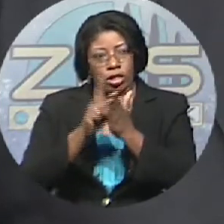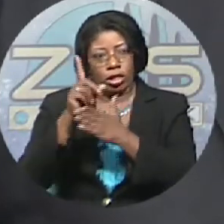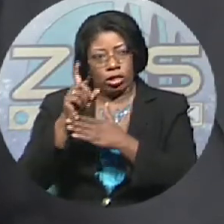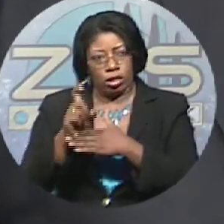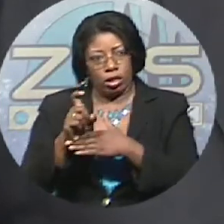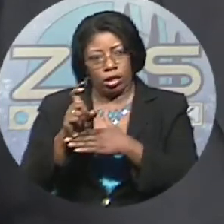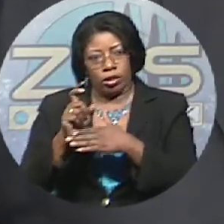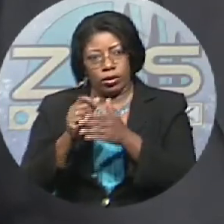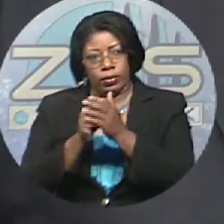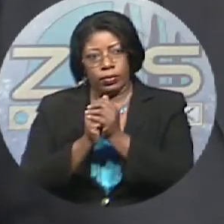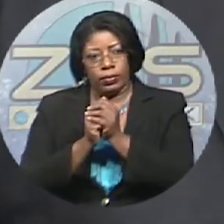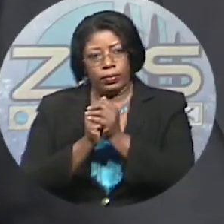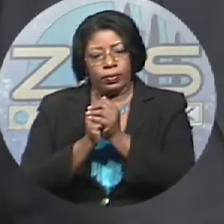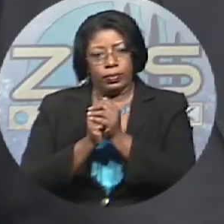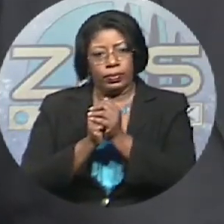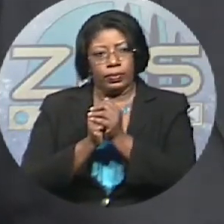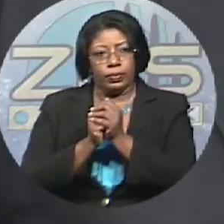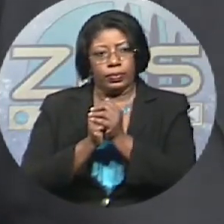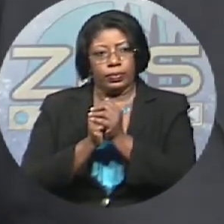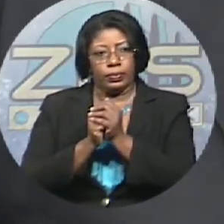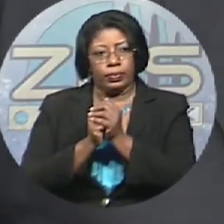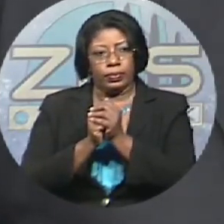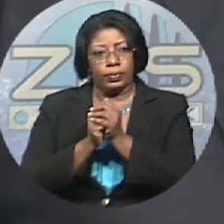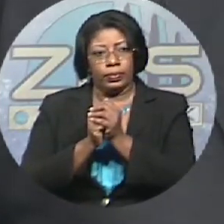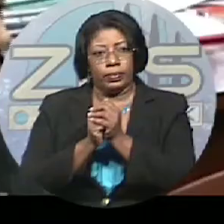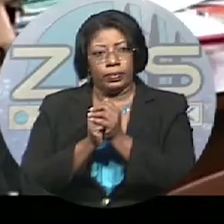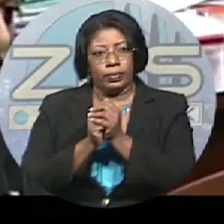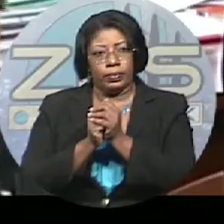impact on financial services.